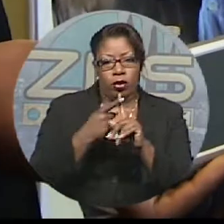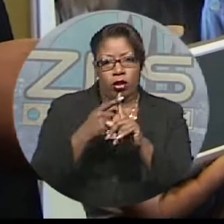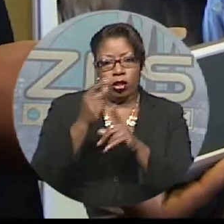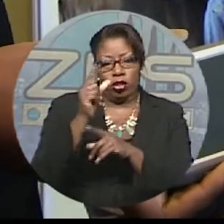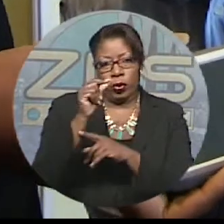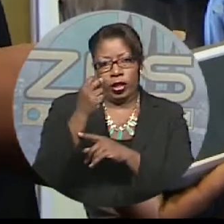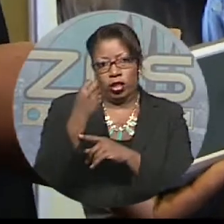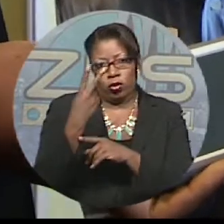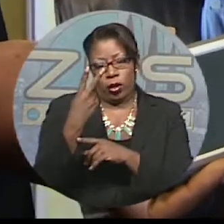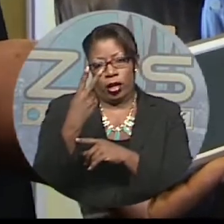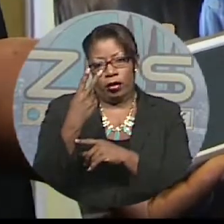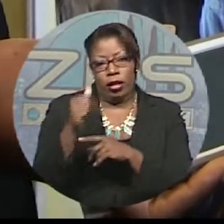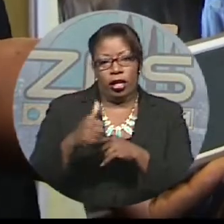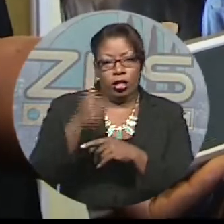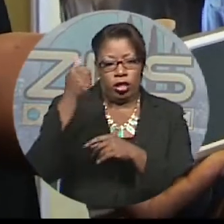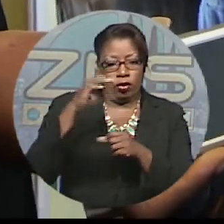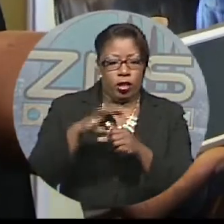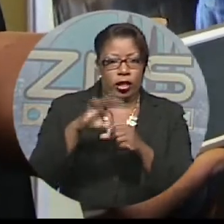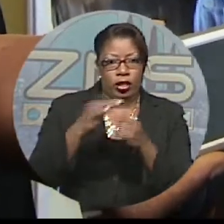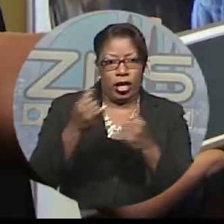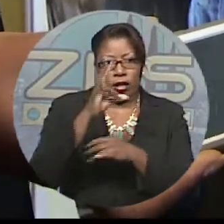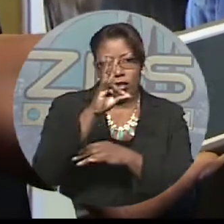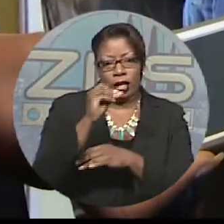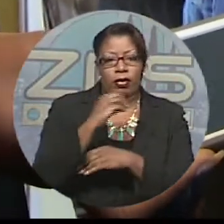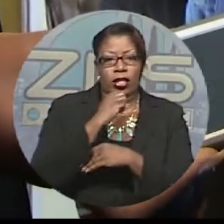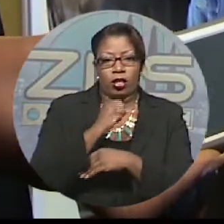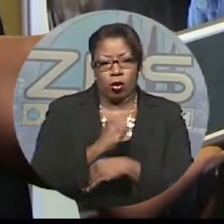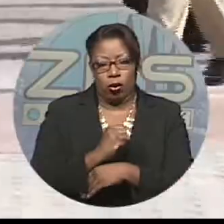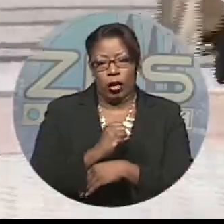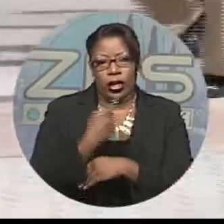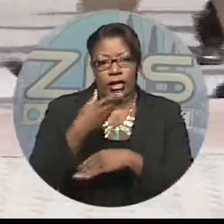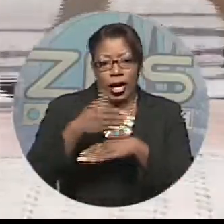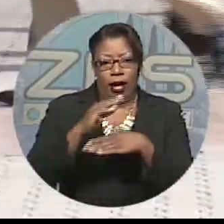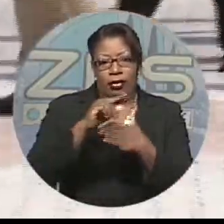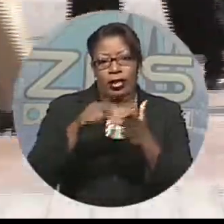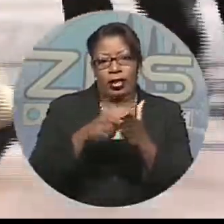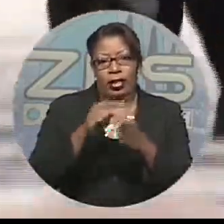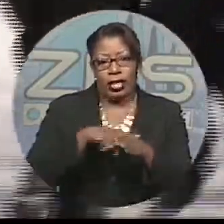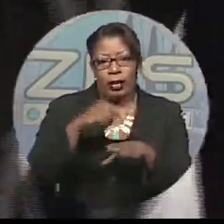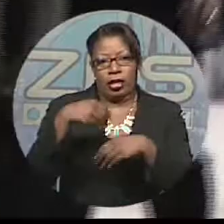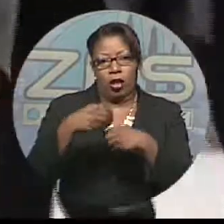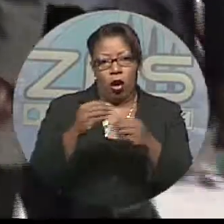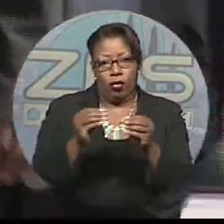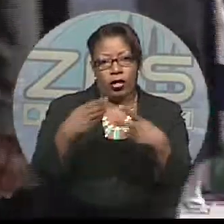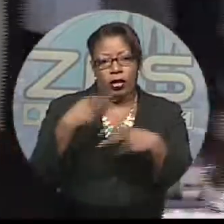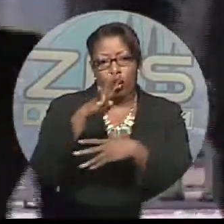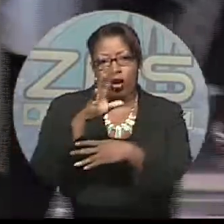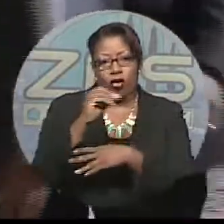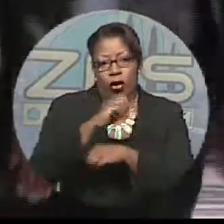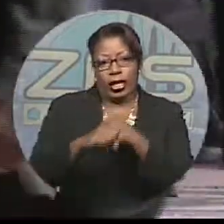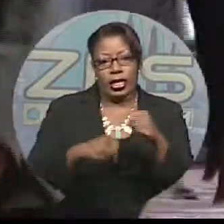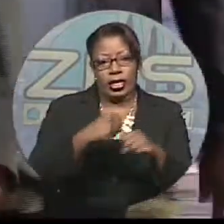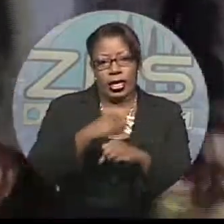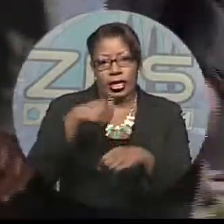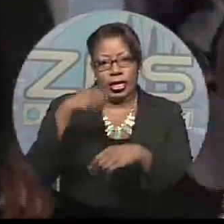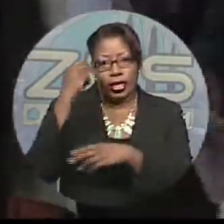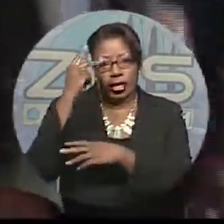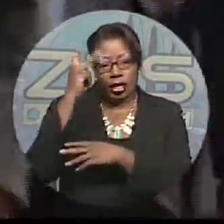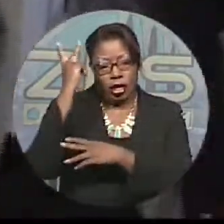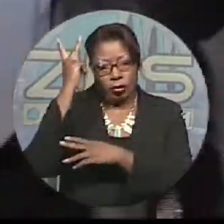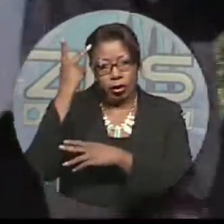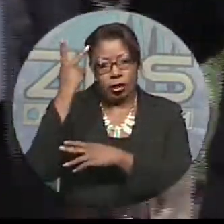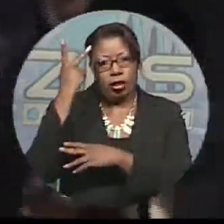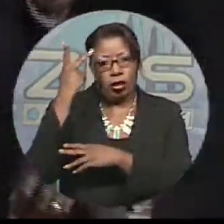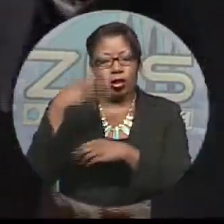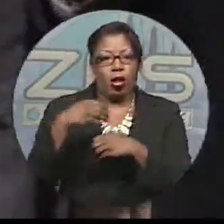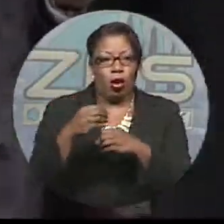general elections, Mr. Christie, now 70, often noted that after this term in office, he would have served 40 years in the political arena.